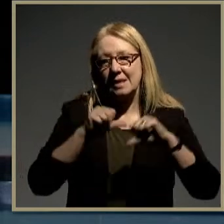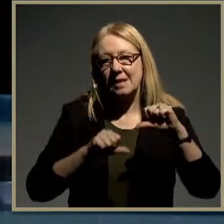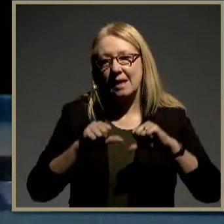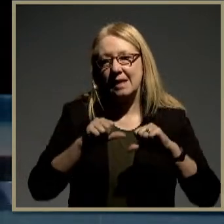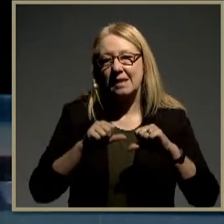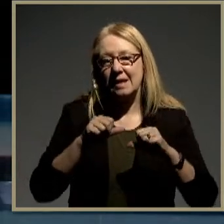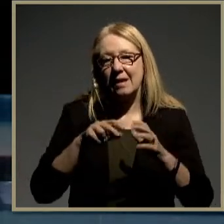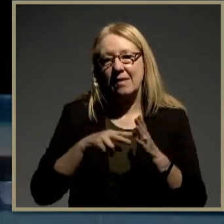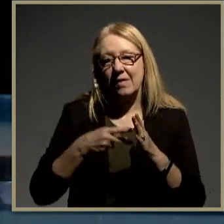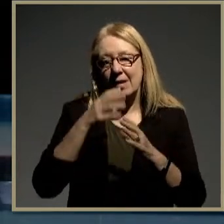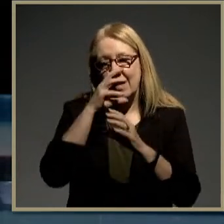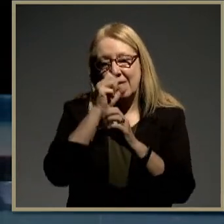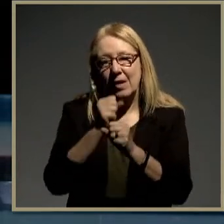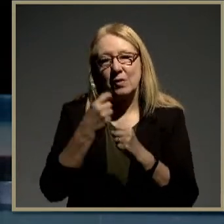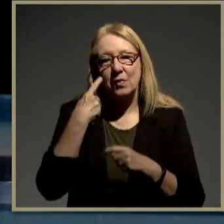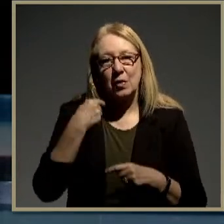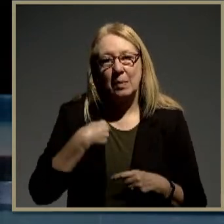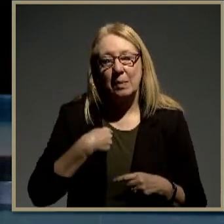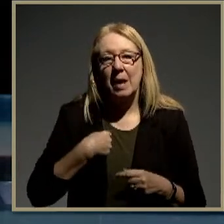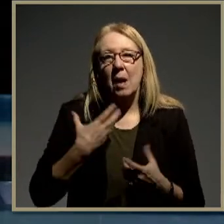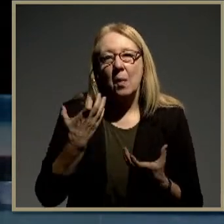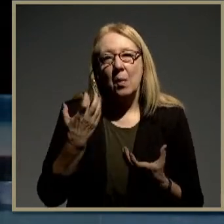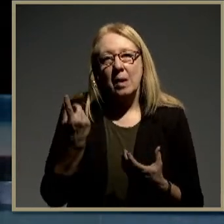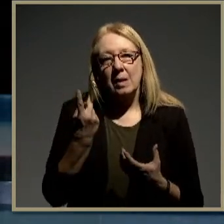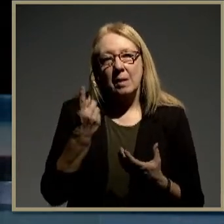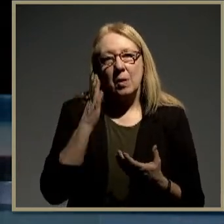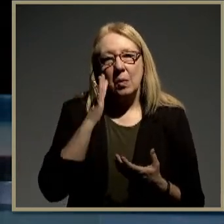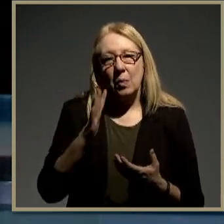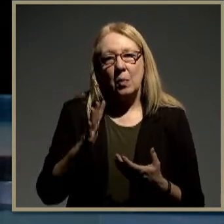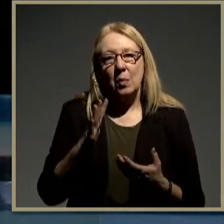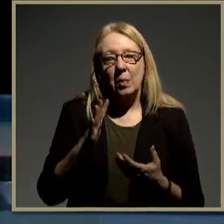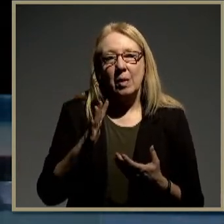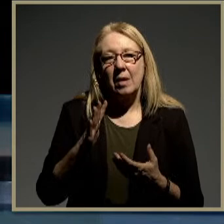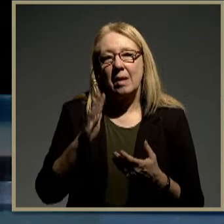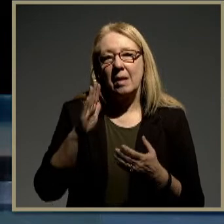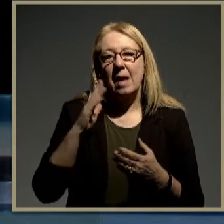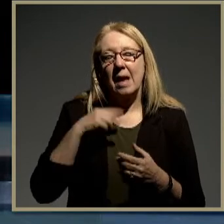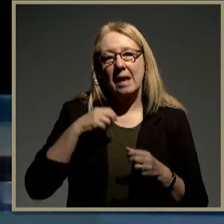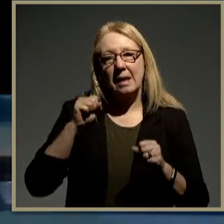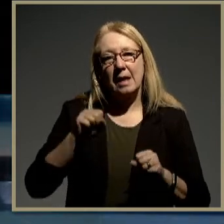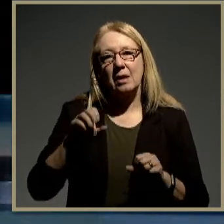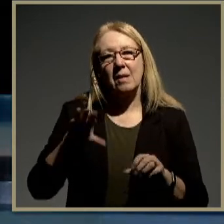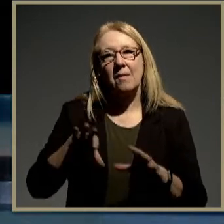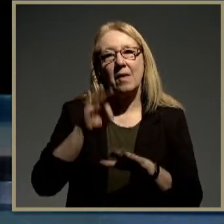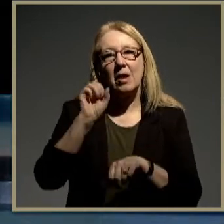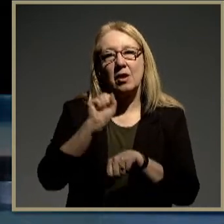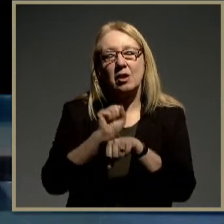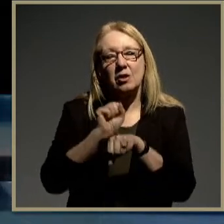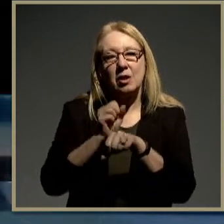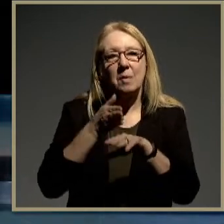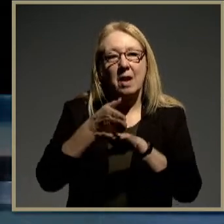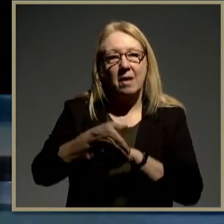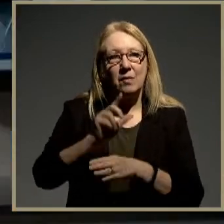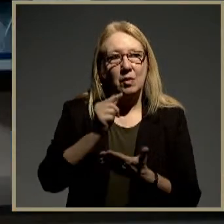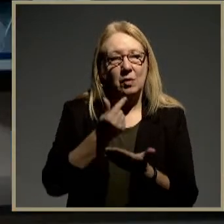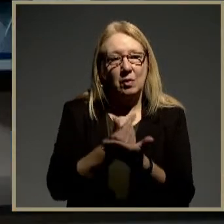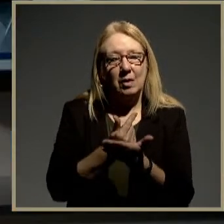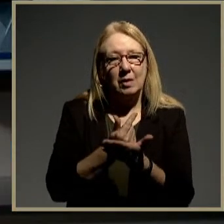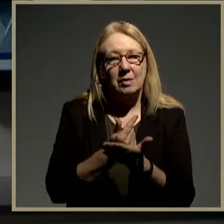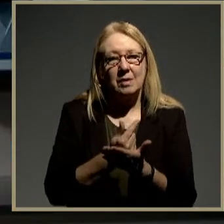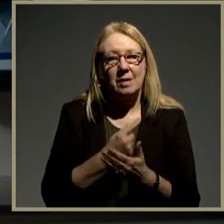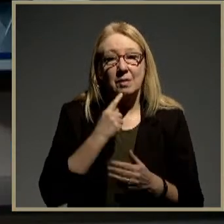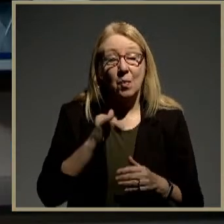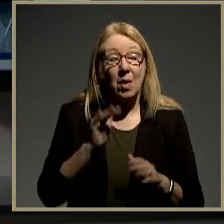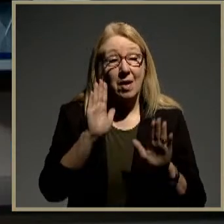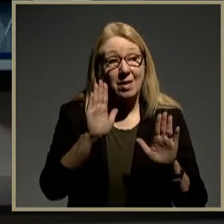looked interesting. And I wanted something that would just give me a lot of options for after graduation, because I didn't know exactly where I wanted to go with it yet. Oh, well,